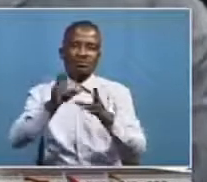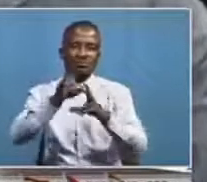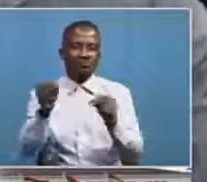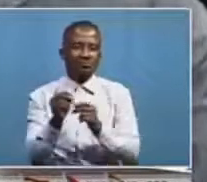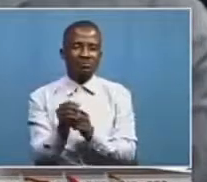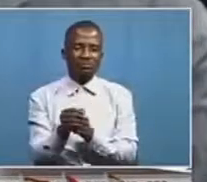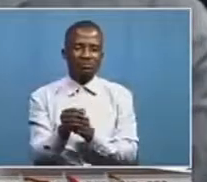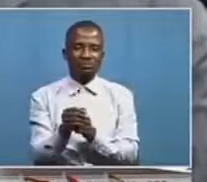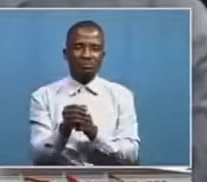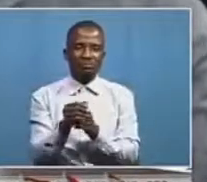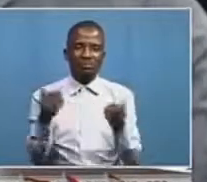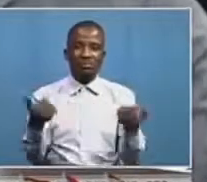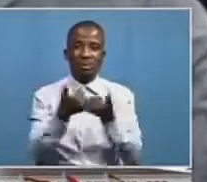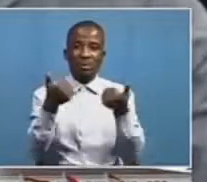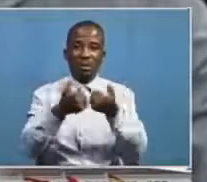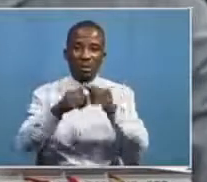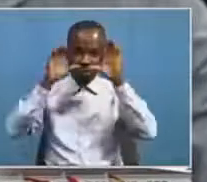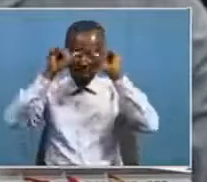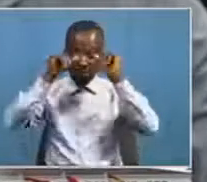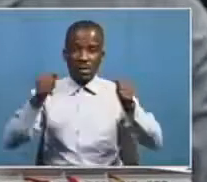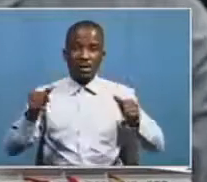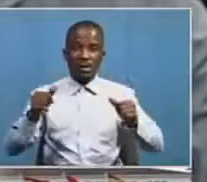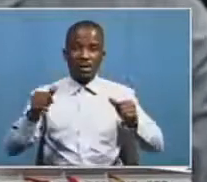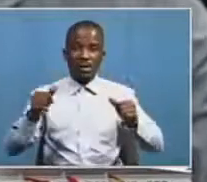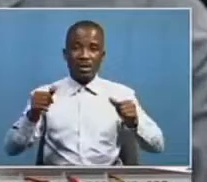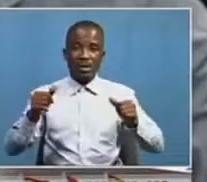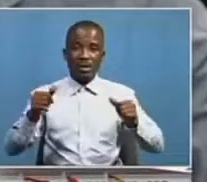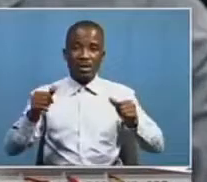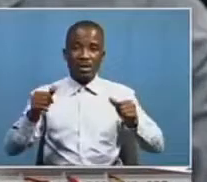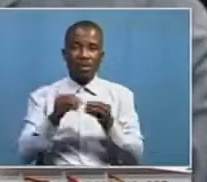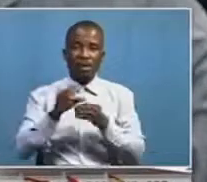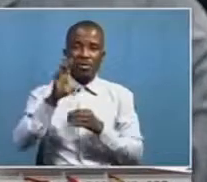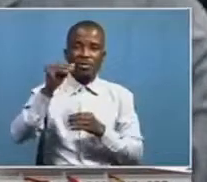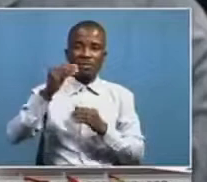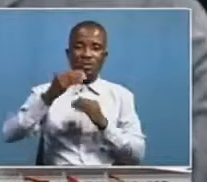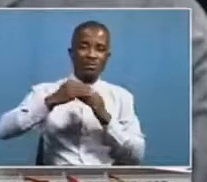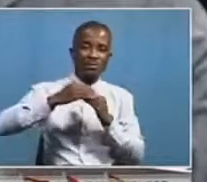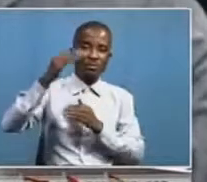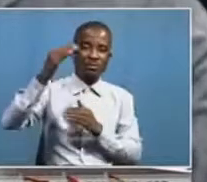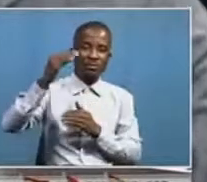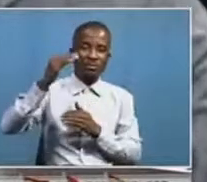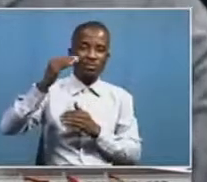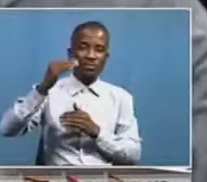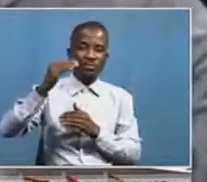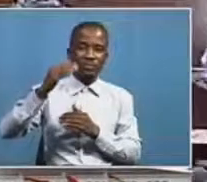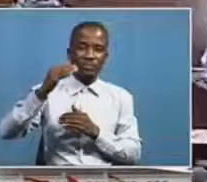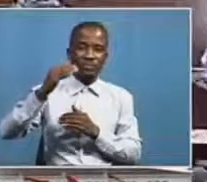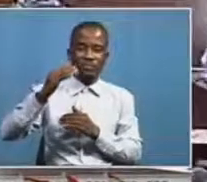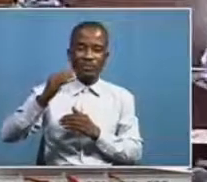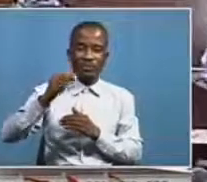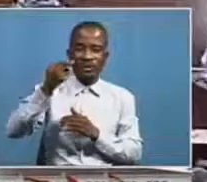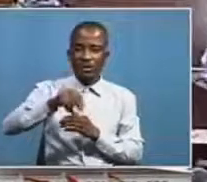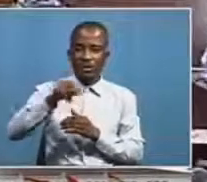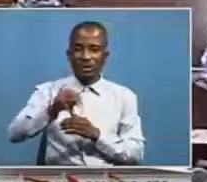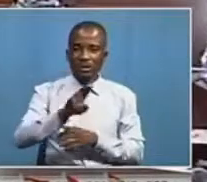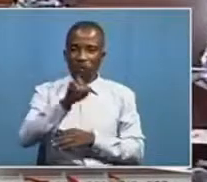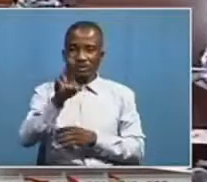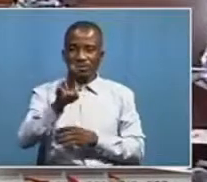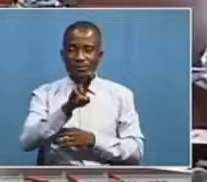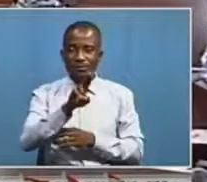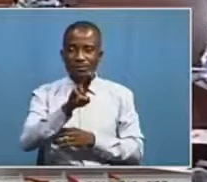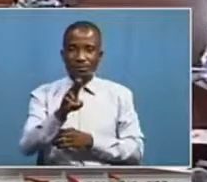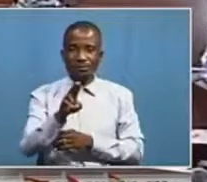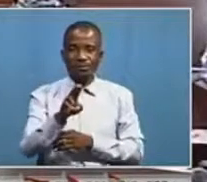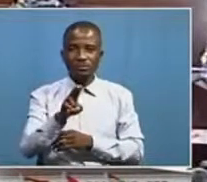parties who contested the presidential election with him made the threshold as required by Clause 3